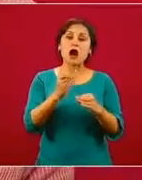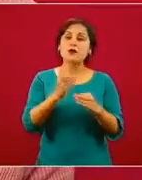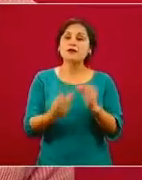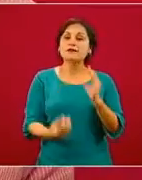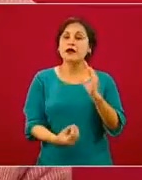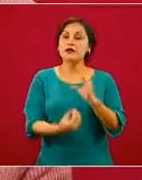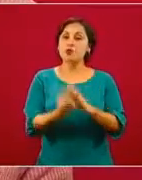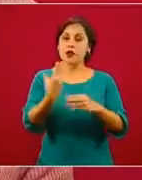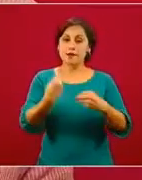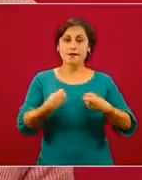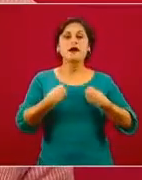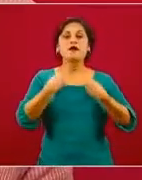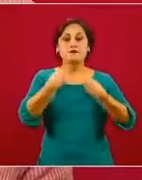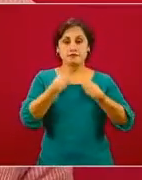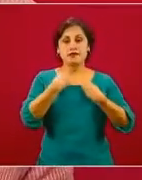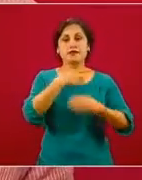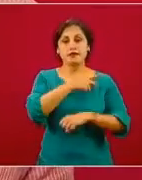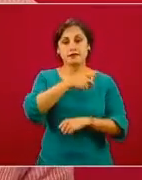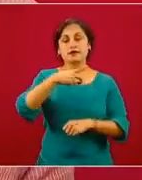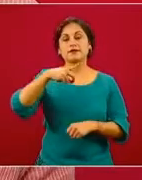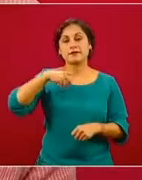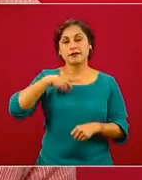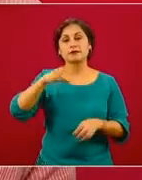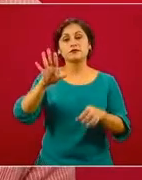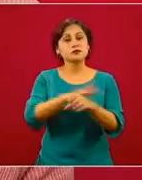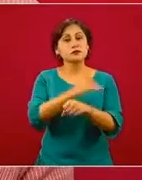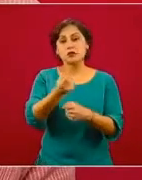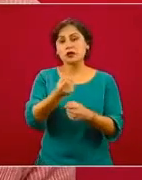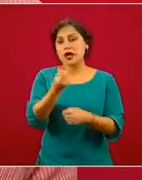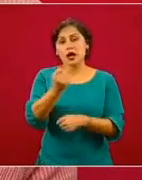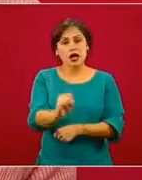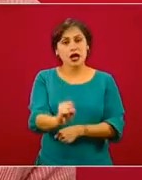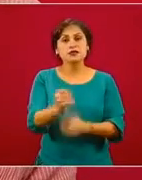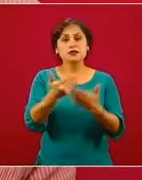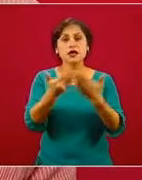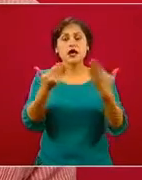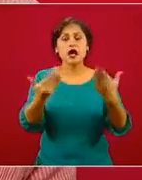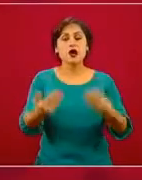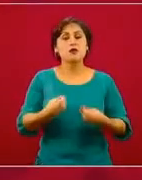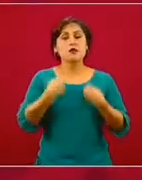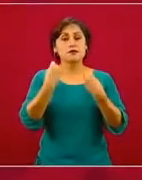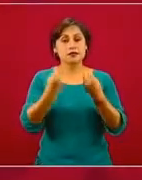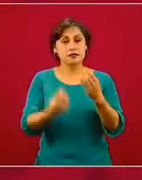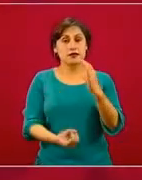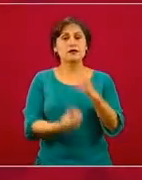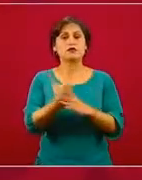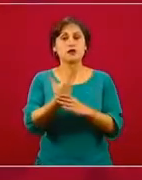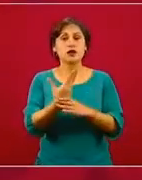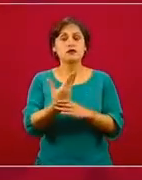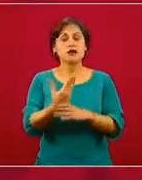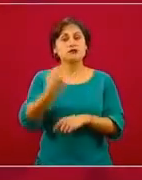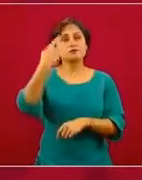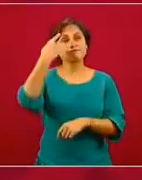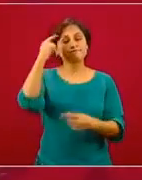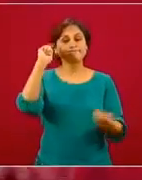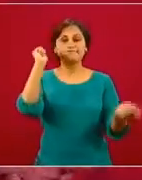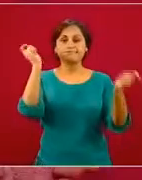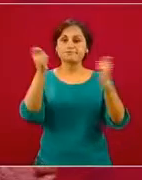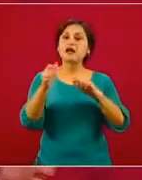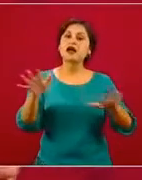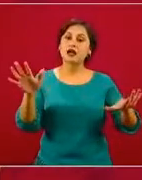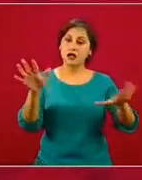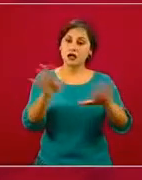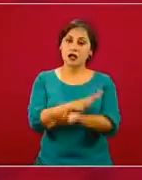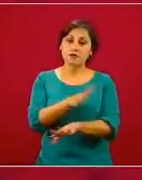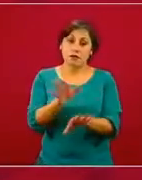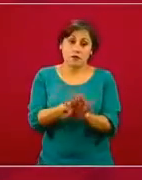encouraging thought, encouraging reality, but we are very far away from it, very far. So right now we don't want to